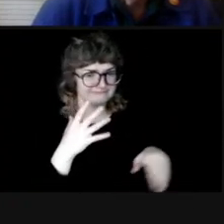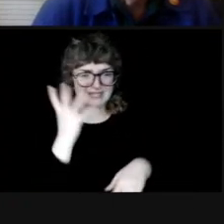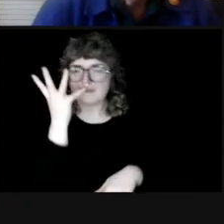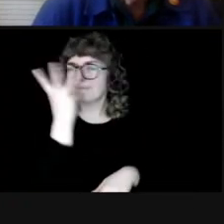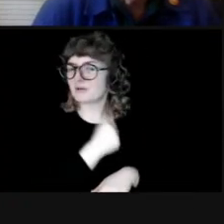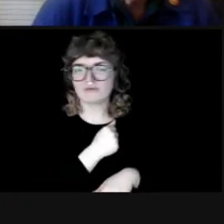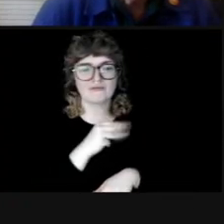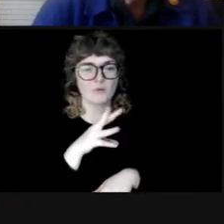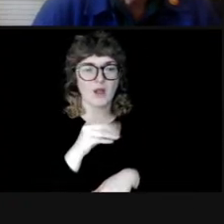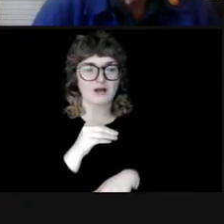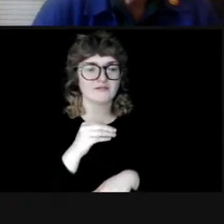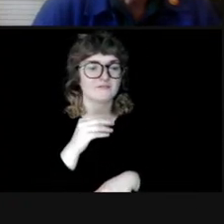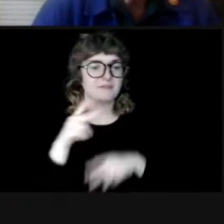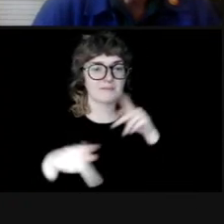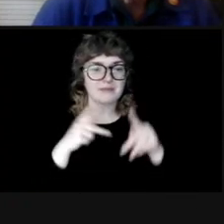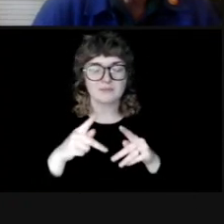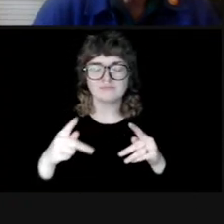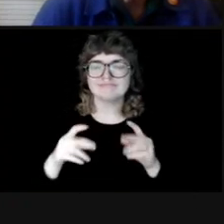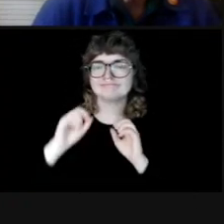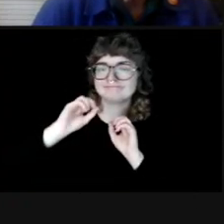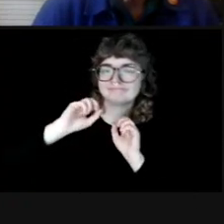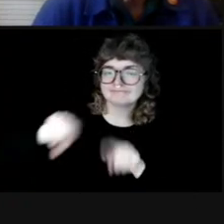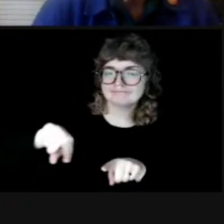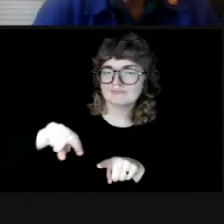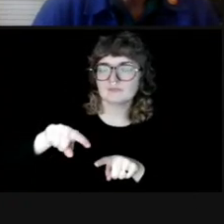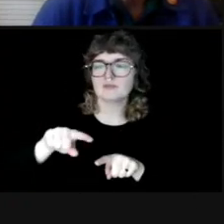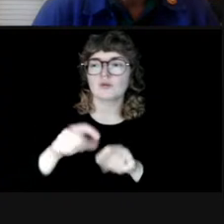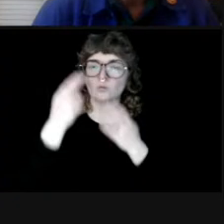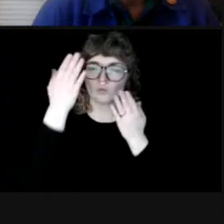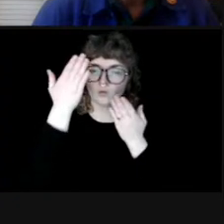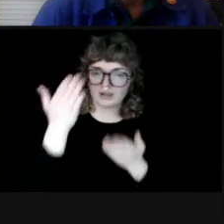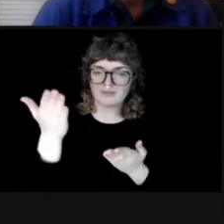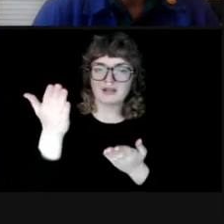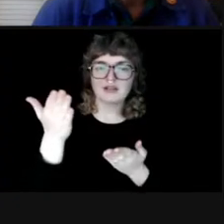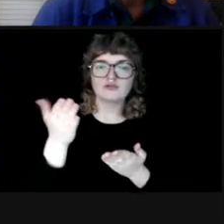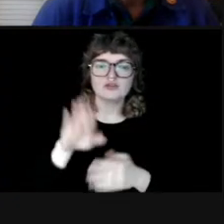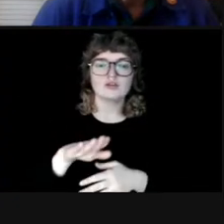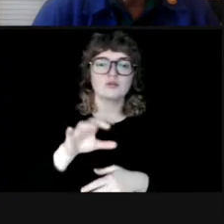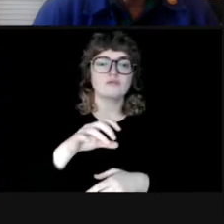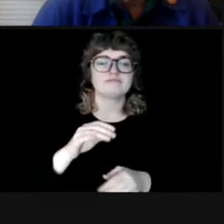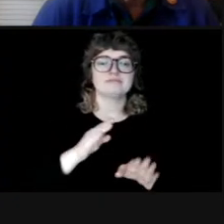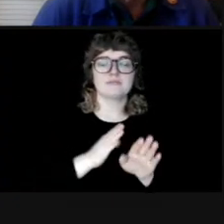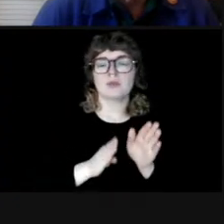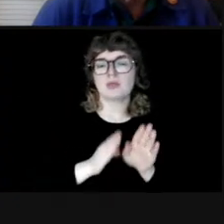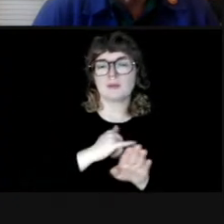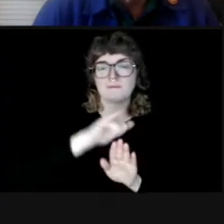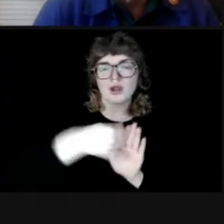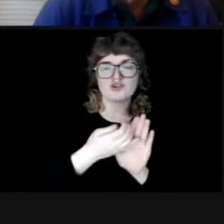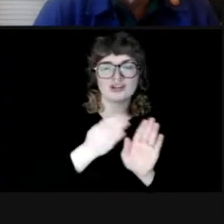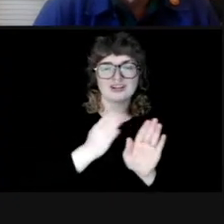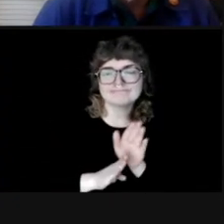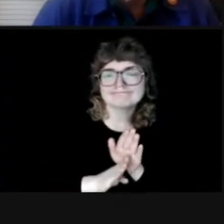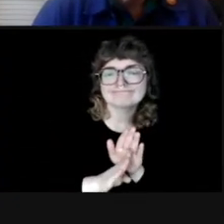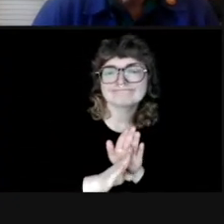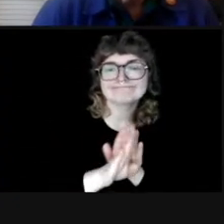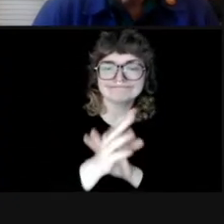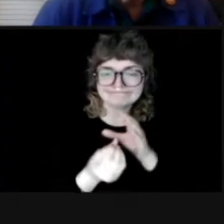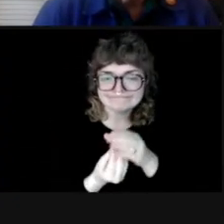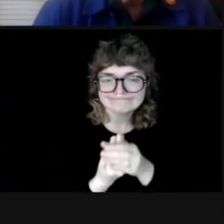send recommendations to you, it's something that can grow and evolve. That's great. Yes, thank